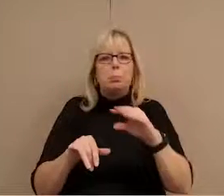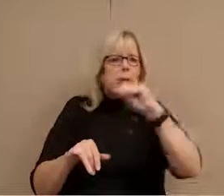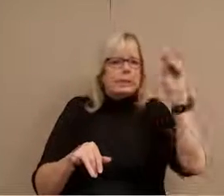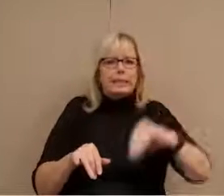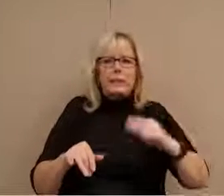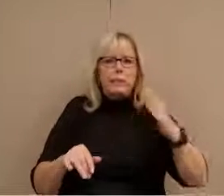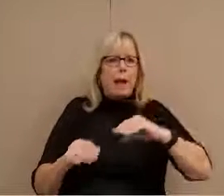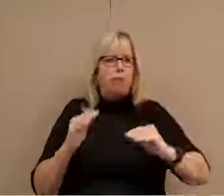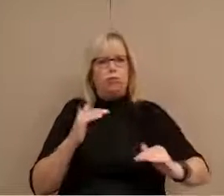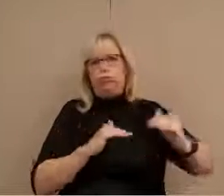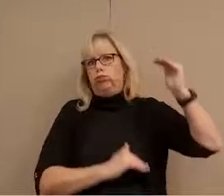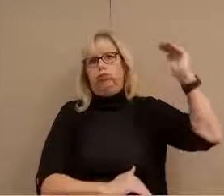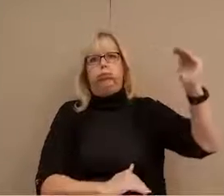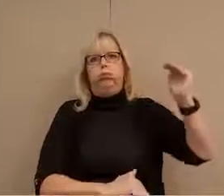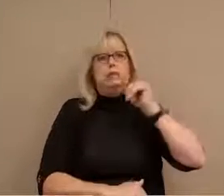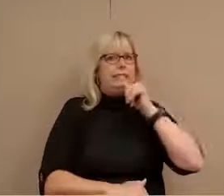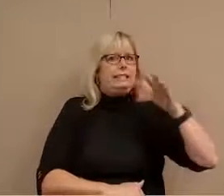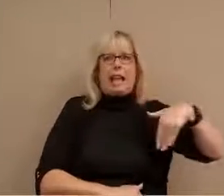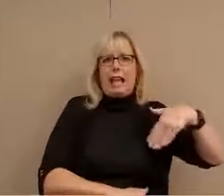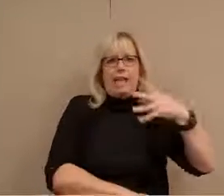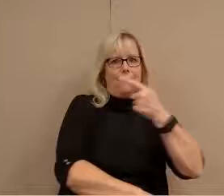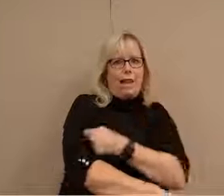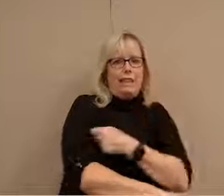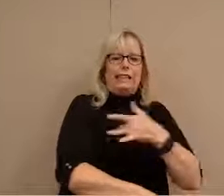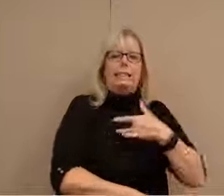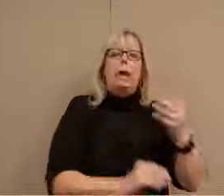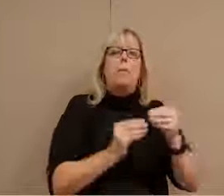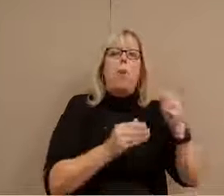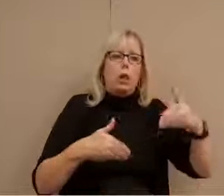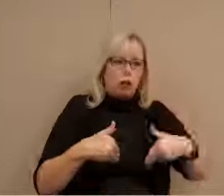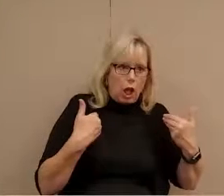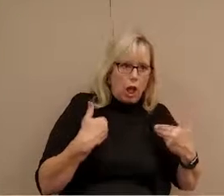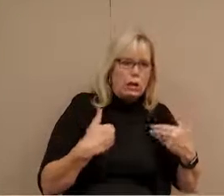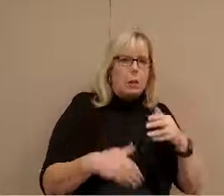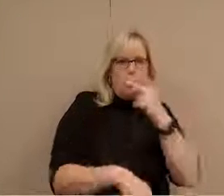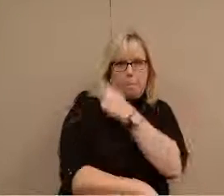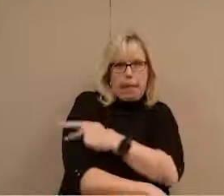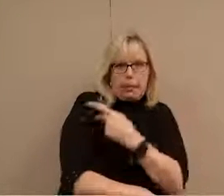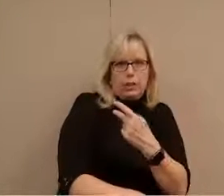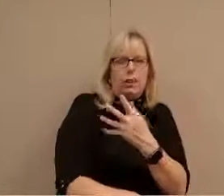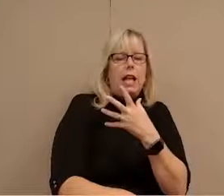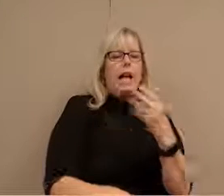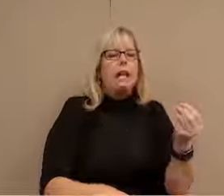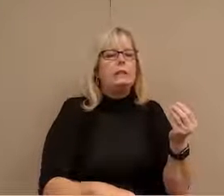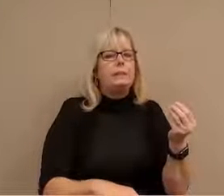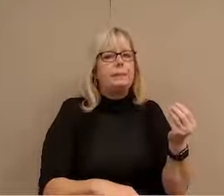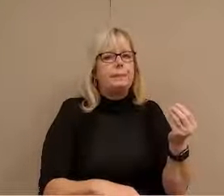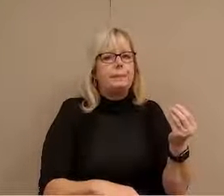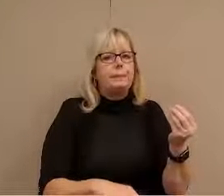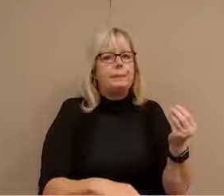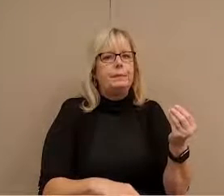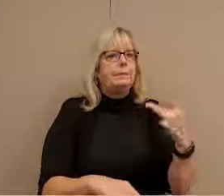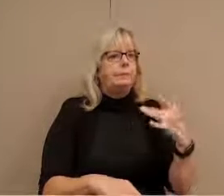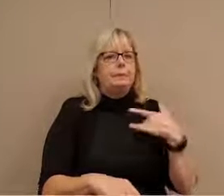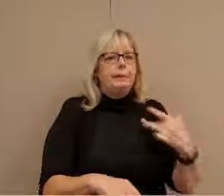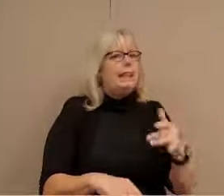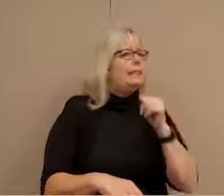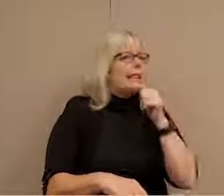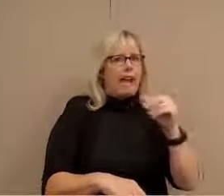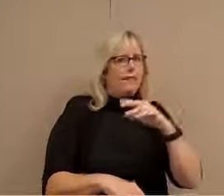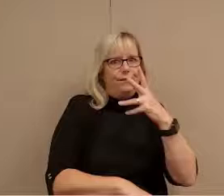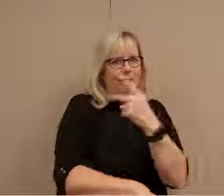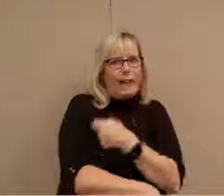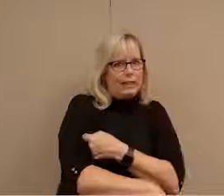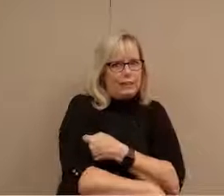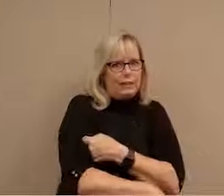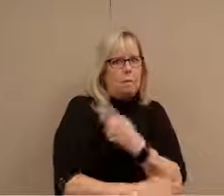and and so they're trending younger, and the COVID hospitalizations are trending younger, and they're largely